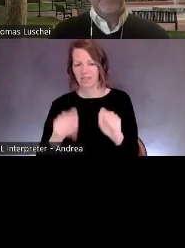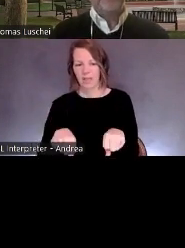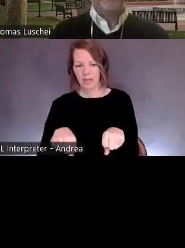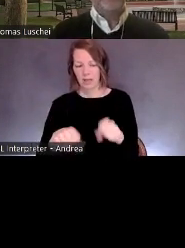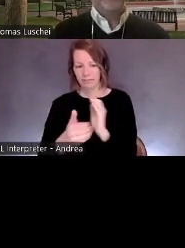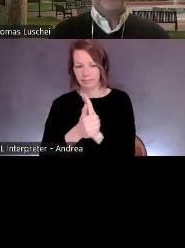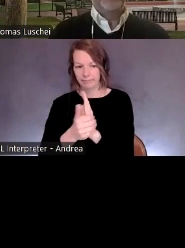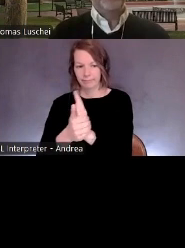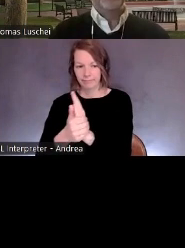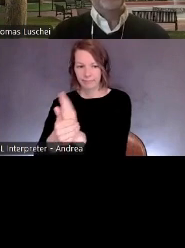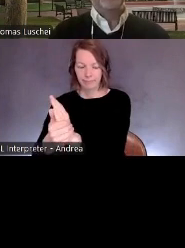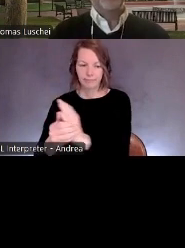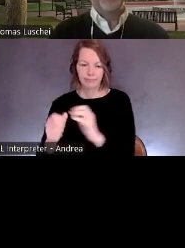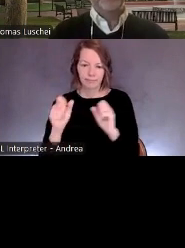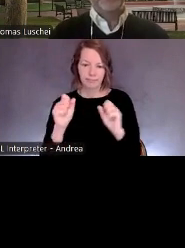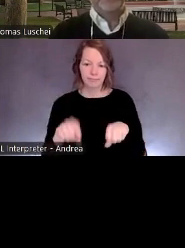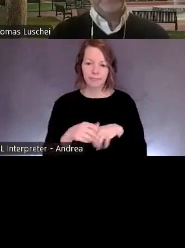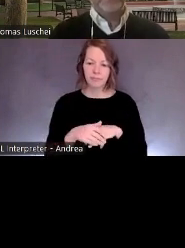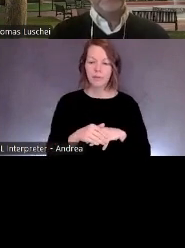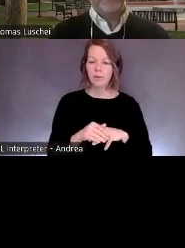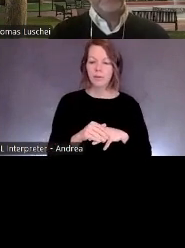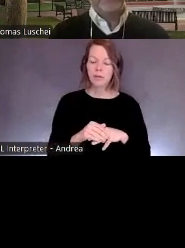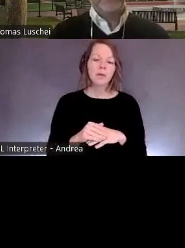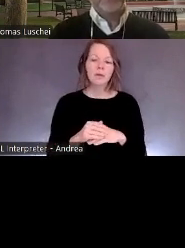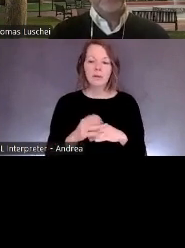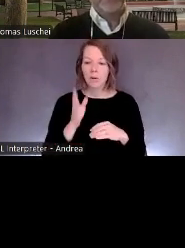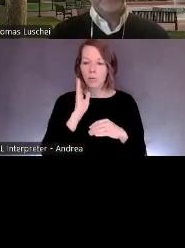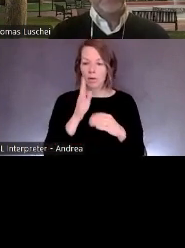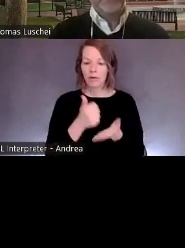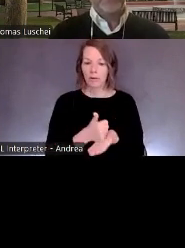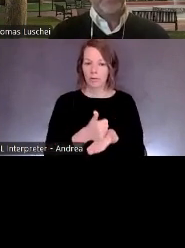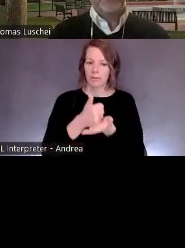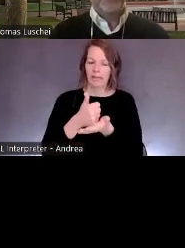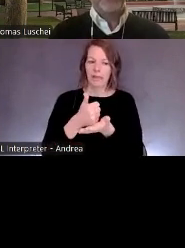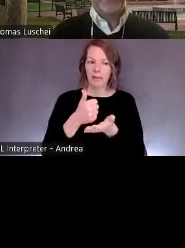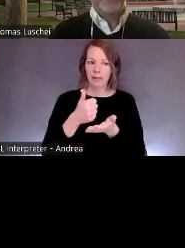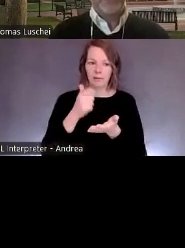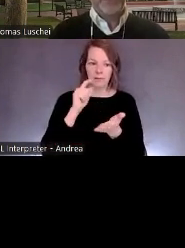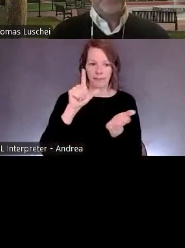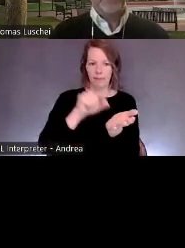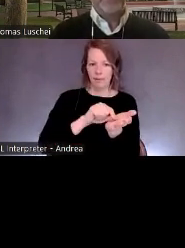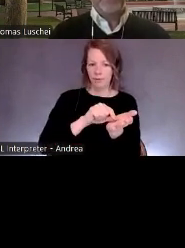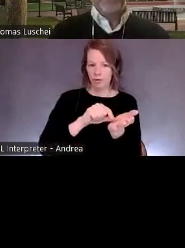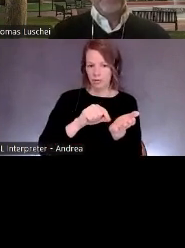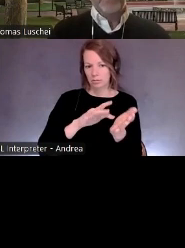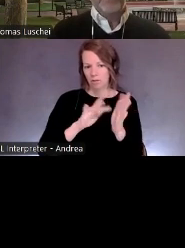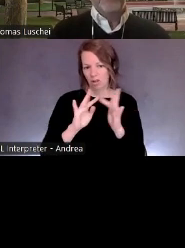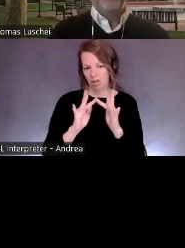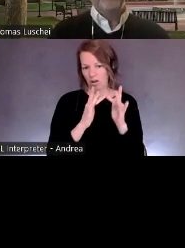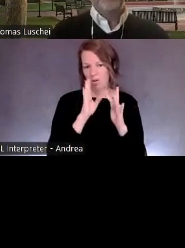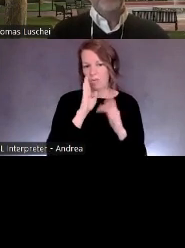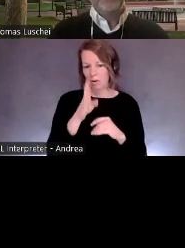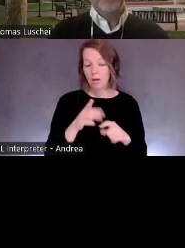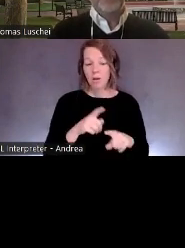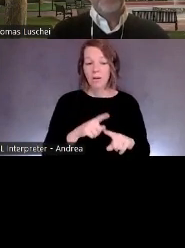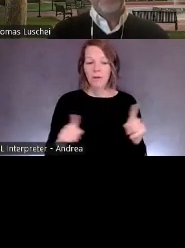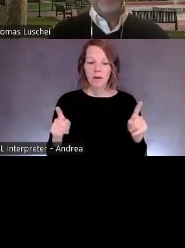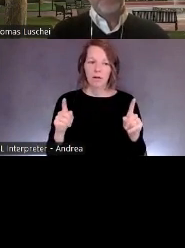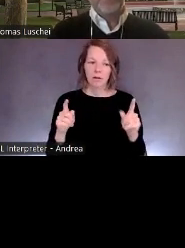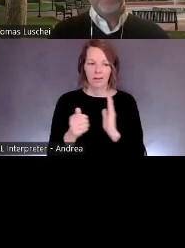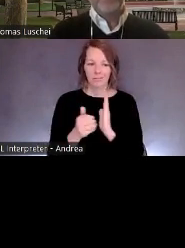additional materials, appendices that will ultimately be published online. But you can use